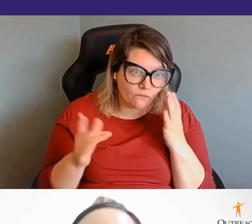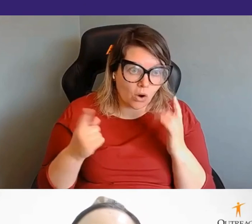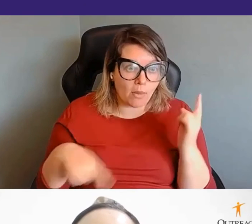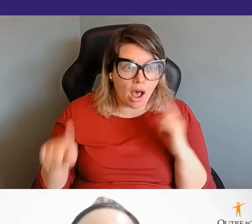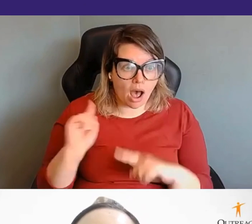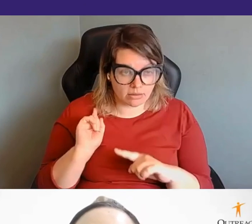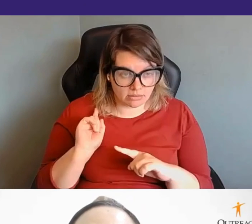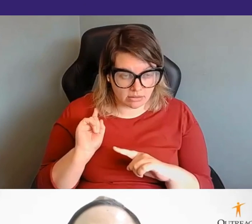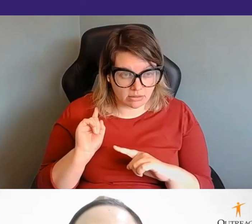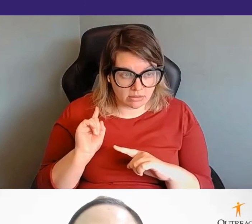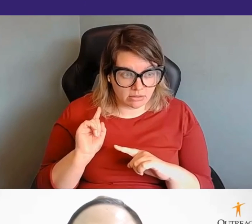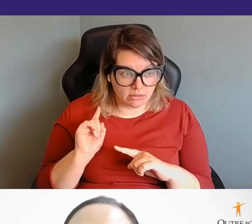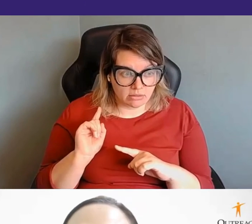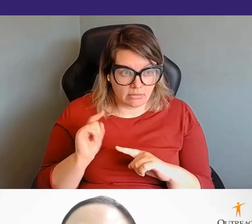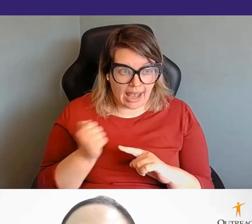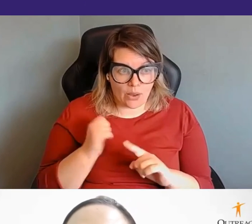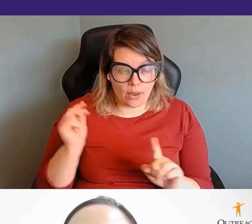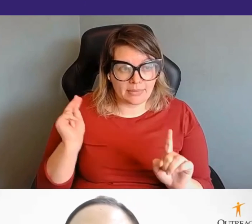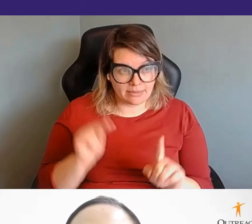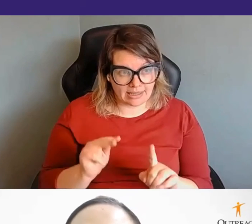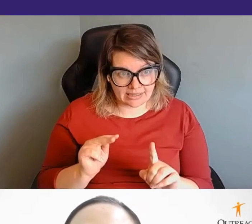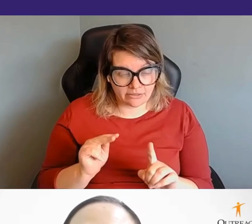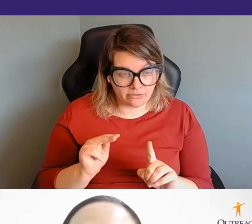implementer standpoint,